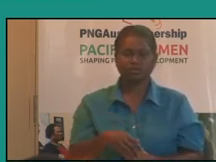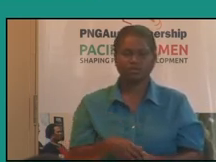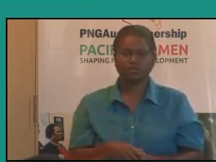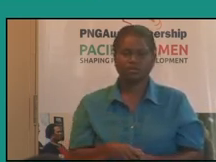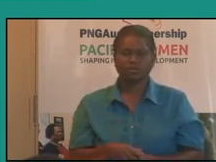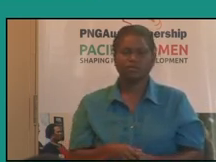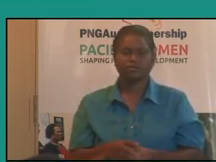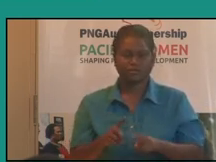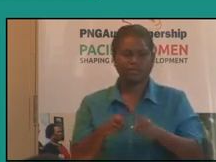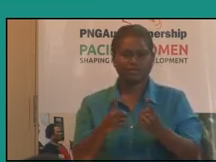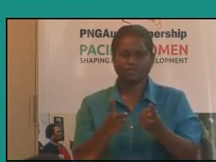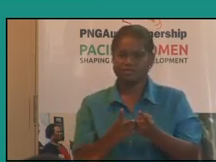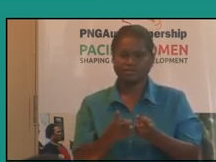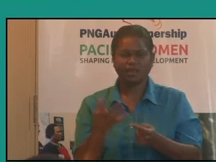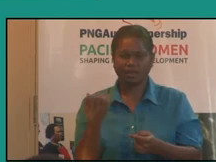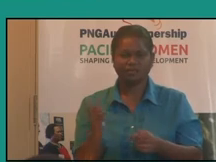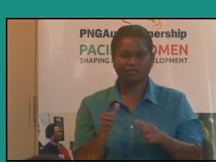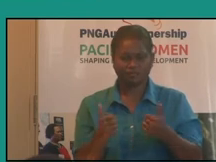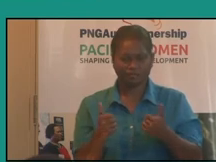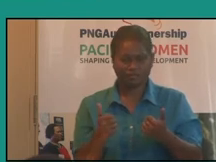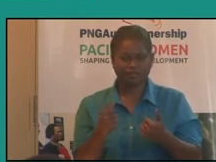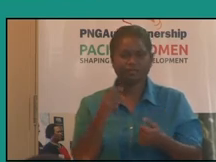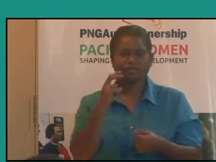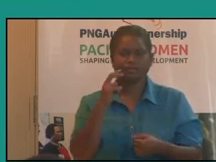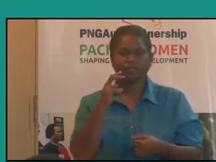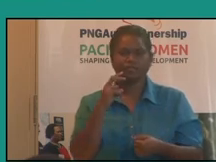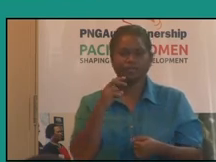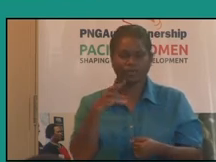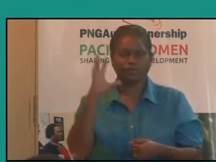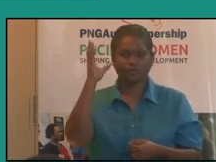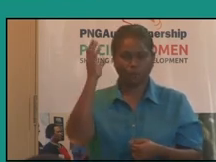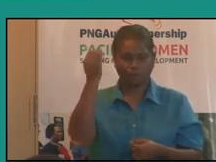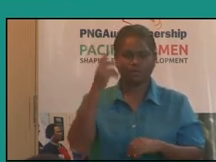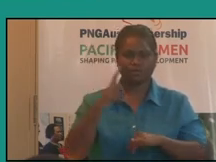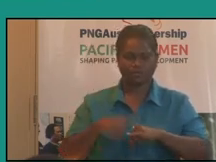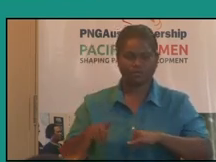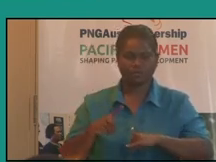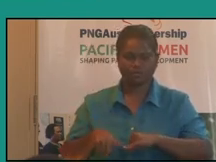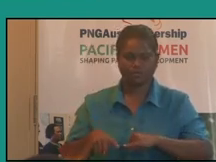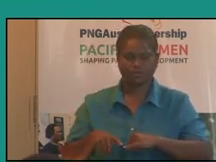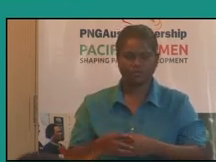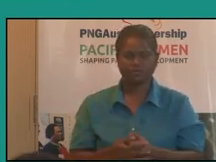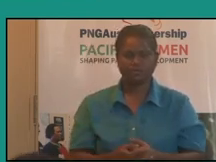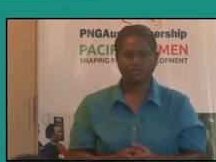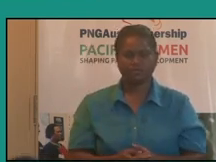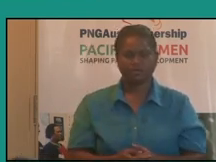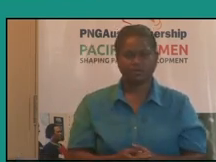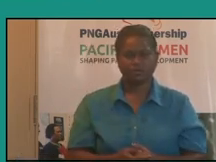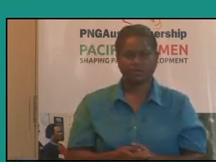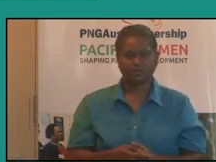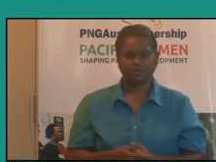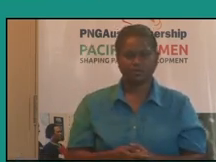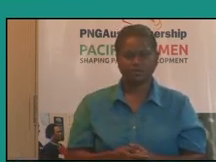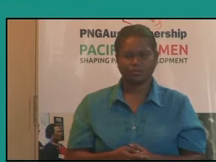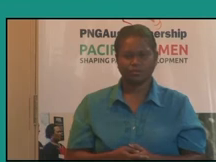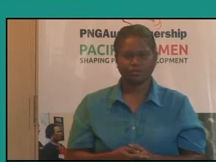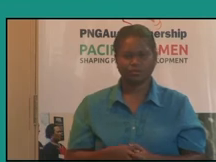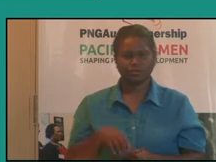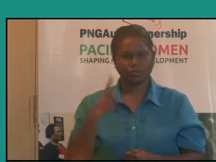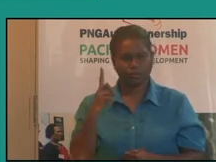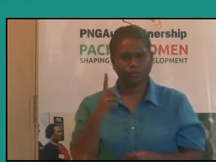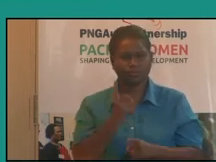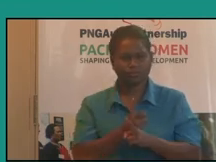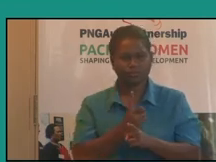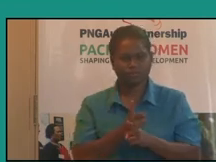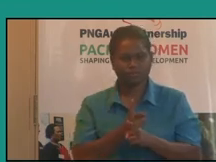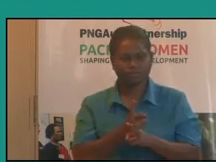their husbands, literally, to able to win these elections. One of them, as we've spoken earlier